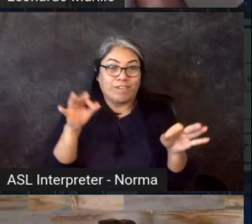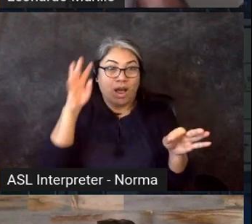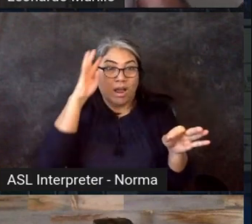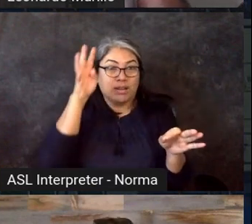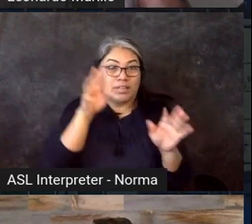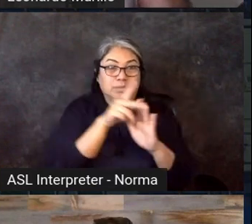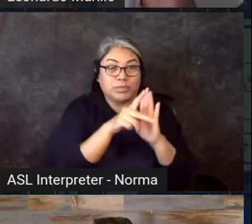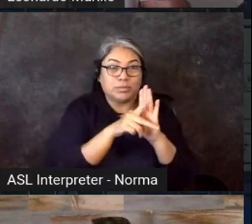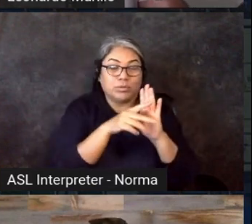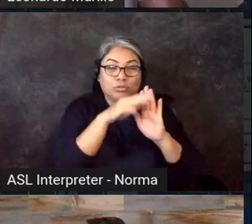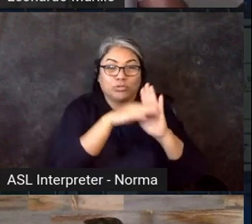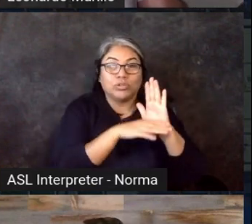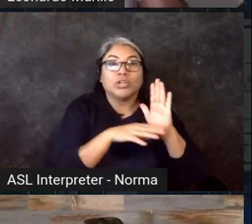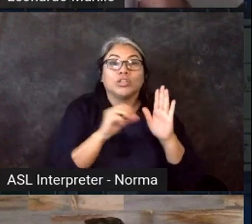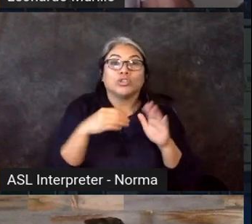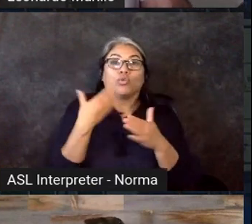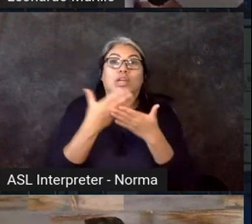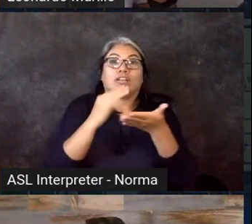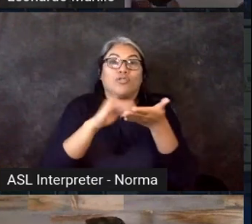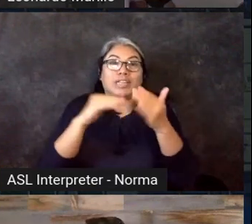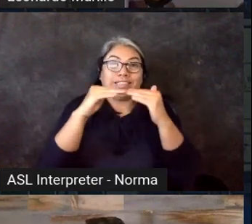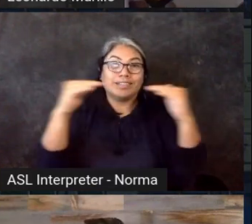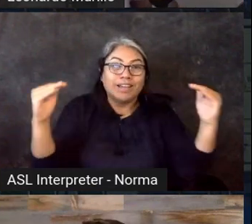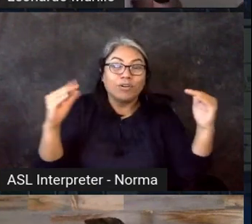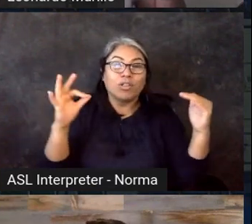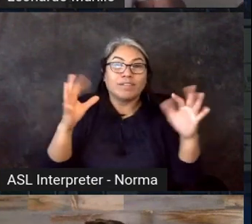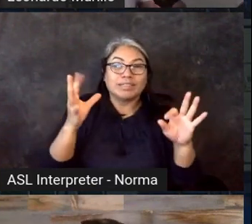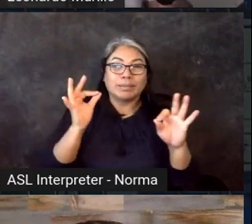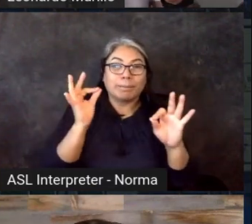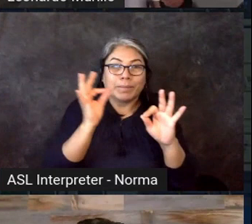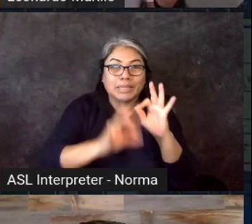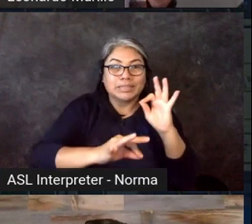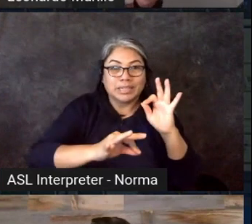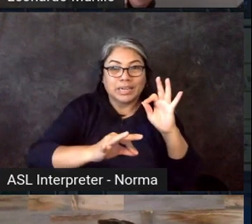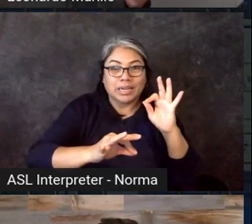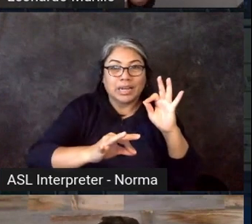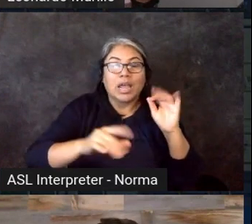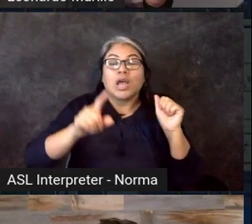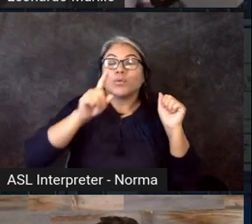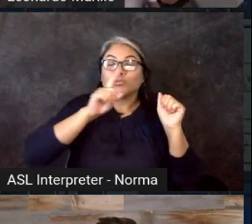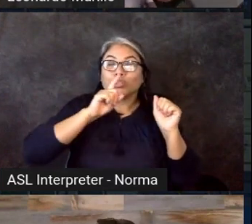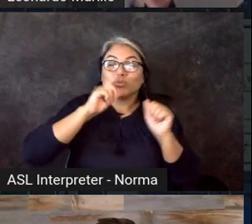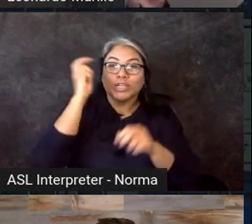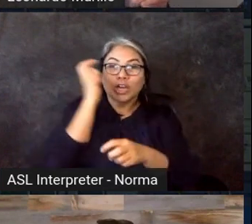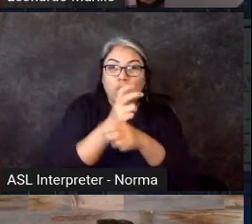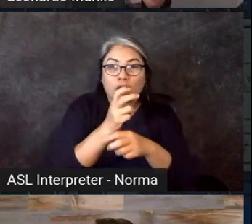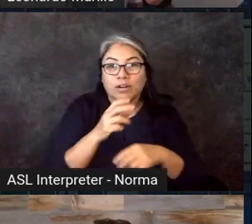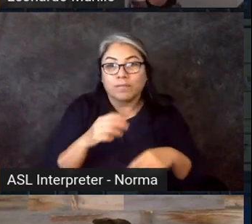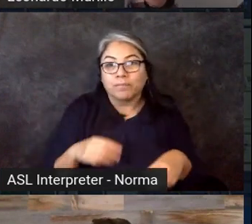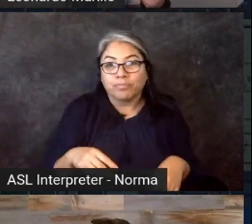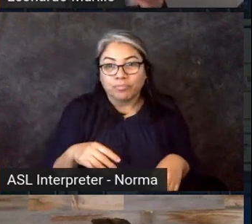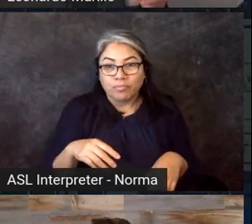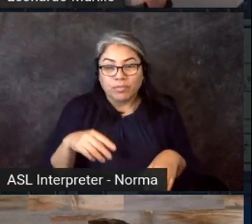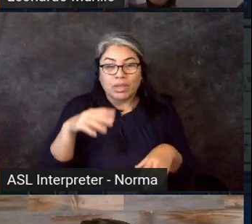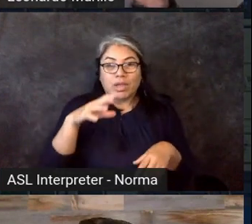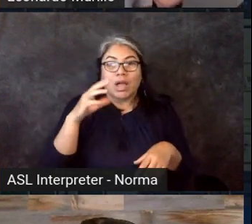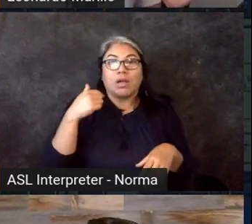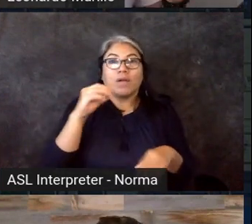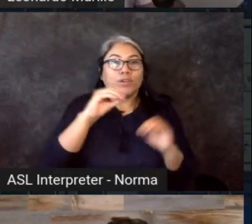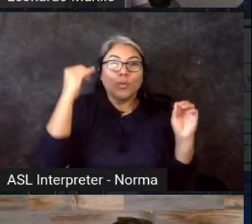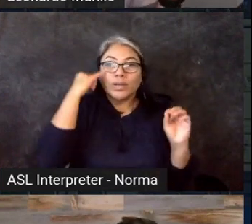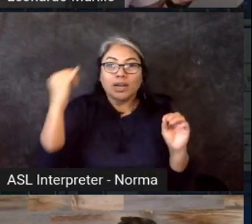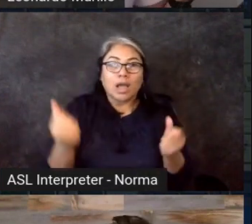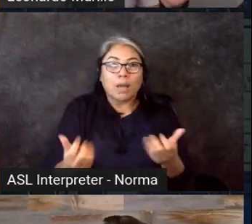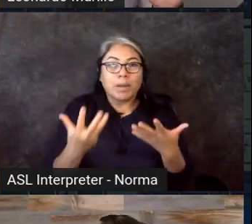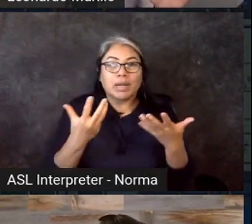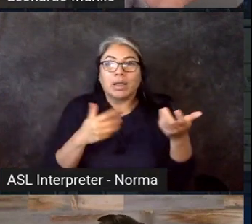this level of simplicity was, like, really, really hard. Like, you have no idea how many back and forth, how many